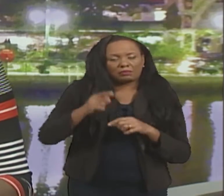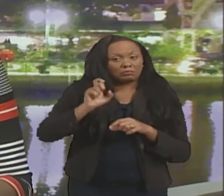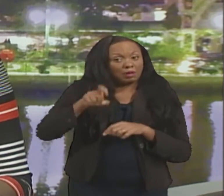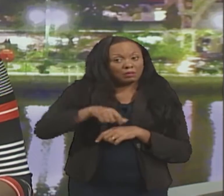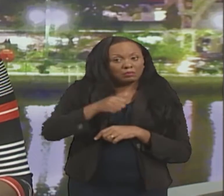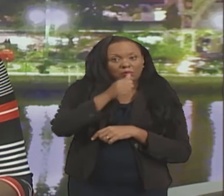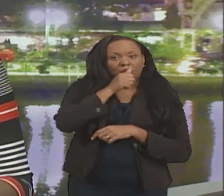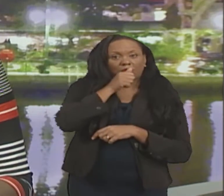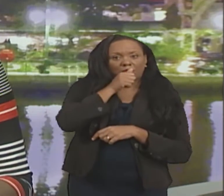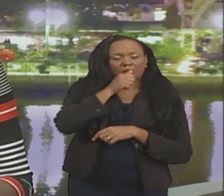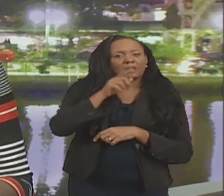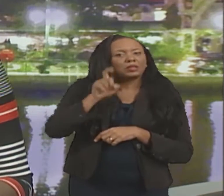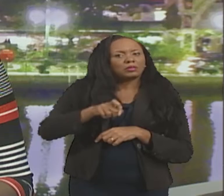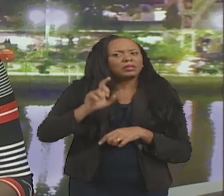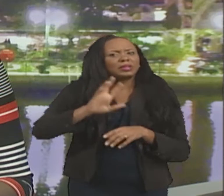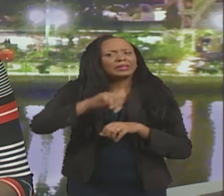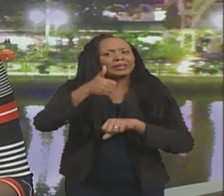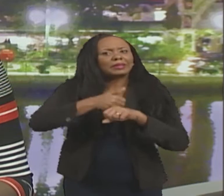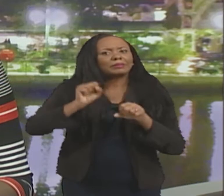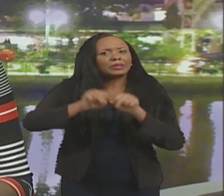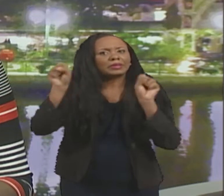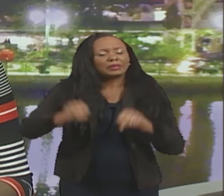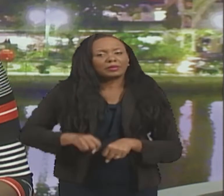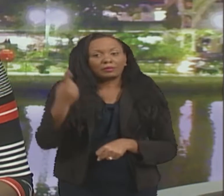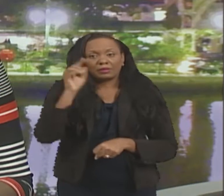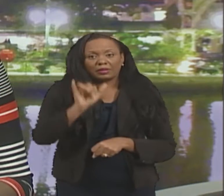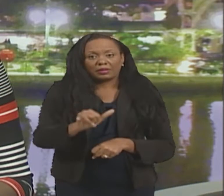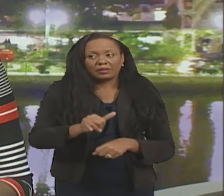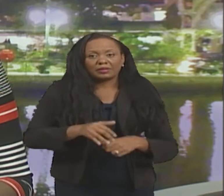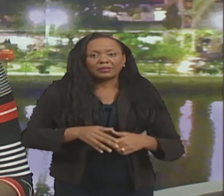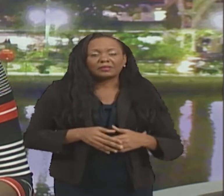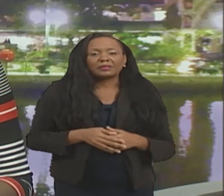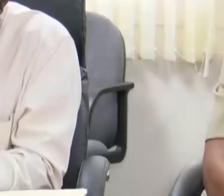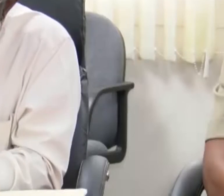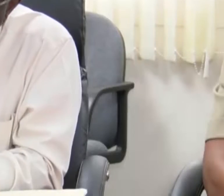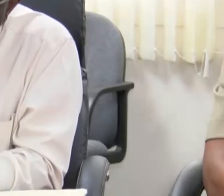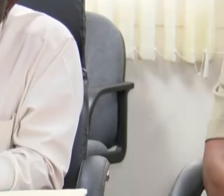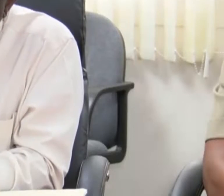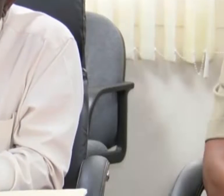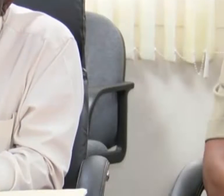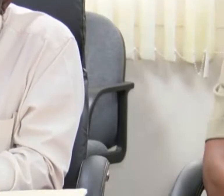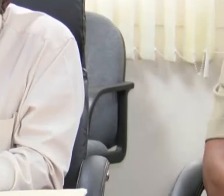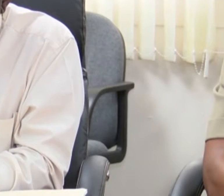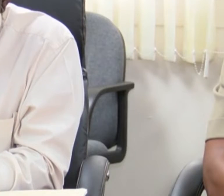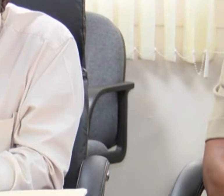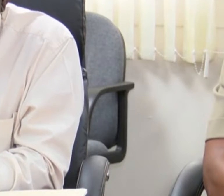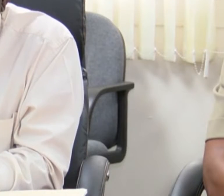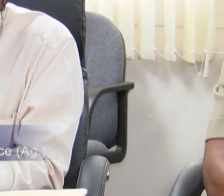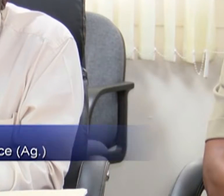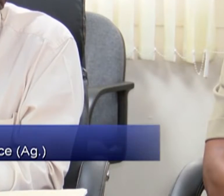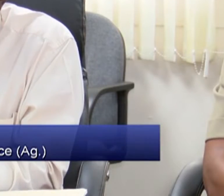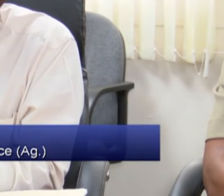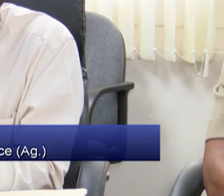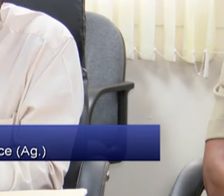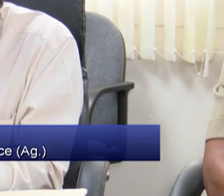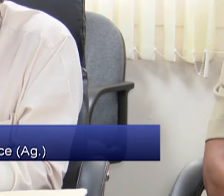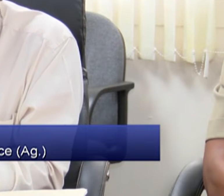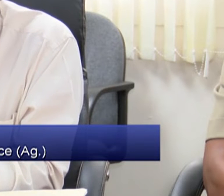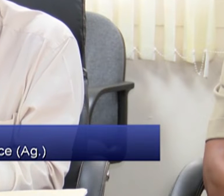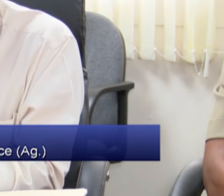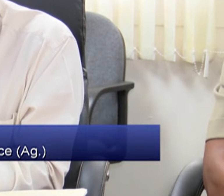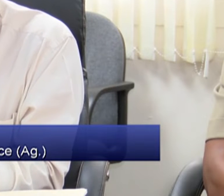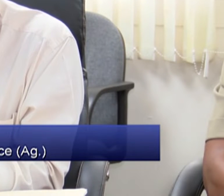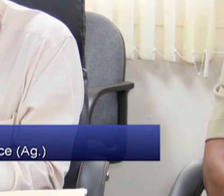be the answer to this problem. I've been speaking to some detectives who are saying that increasingly